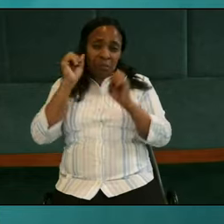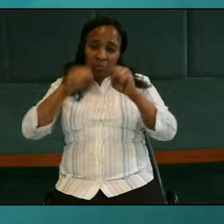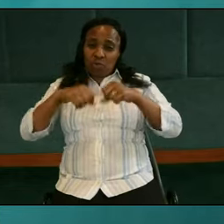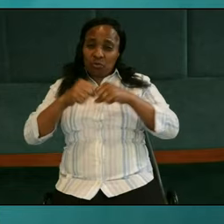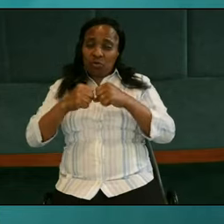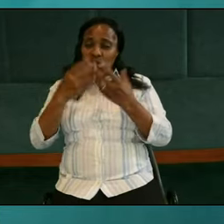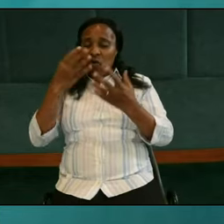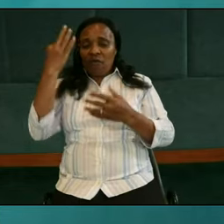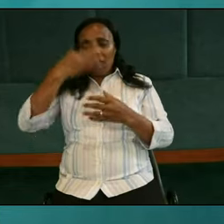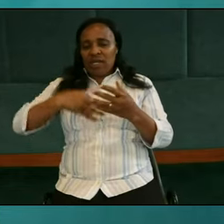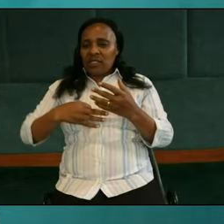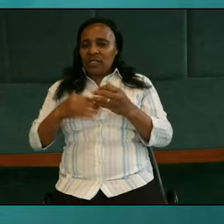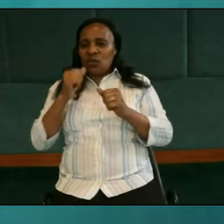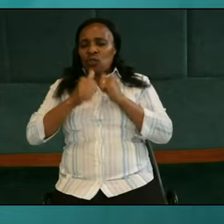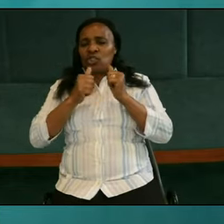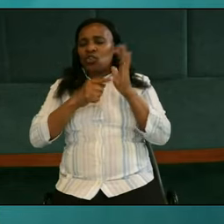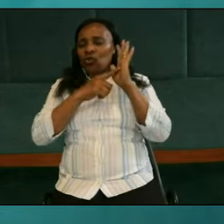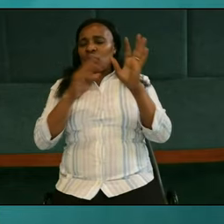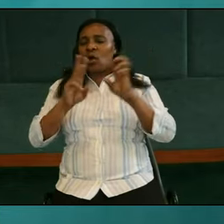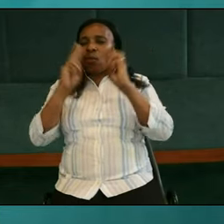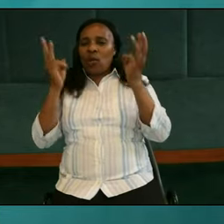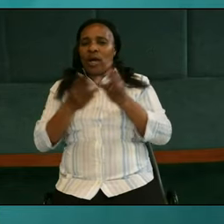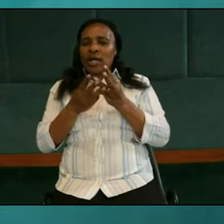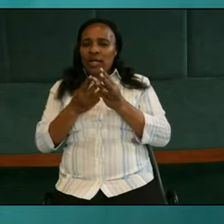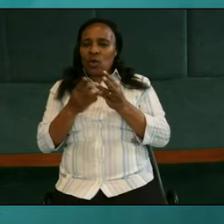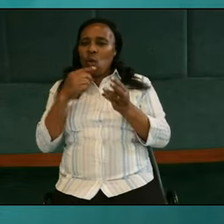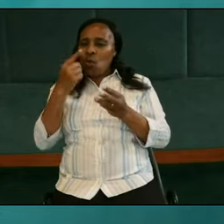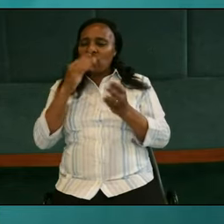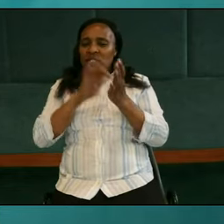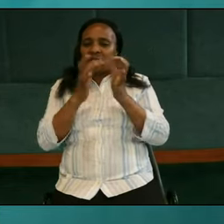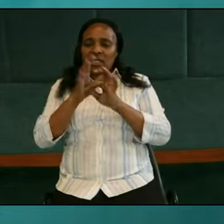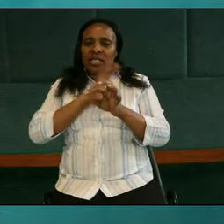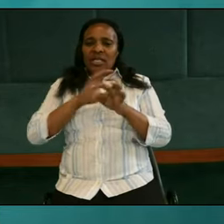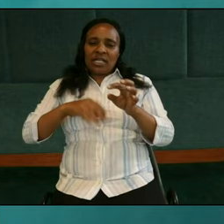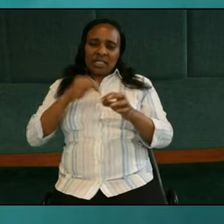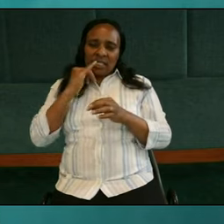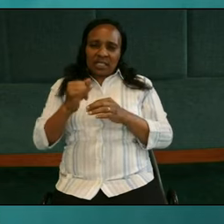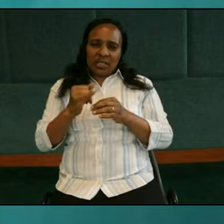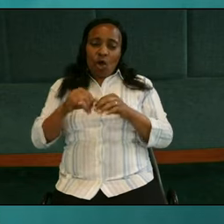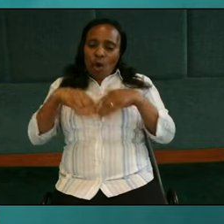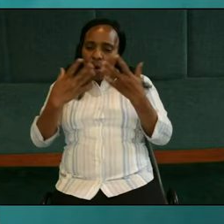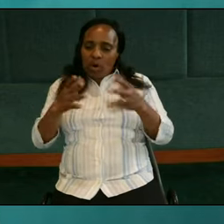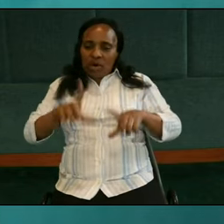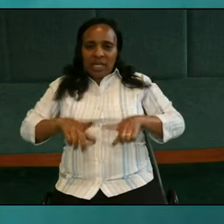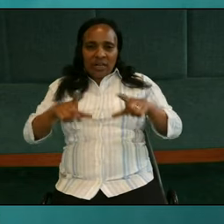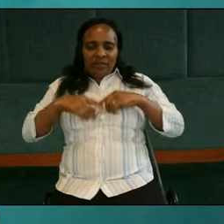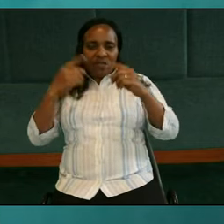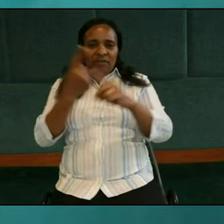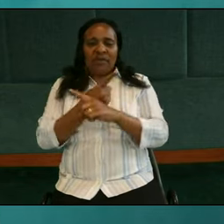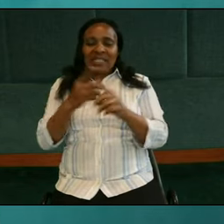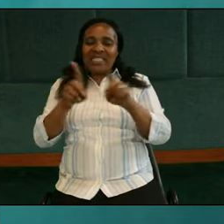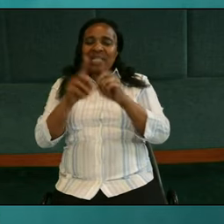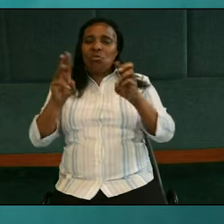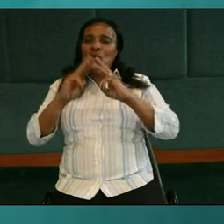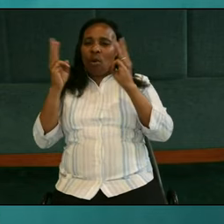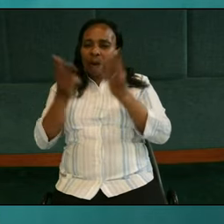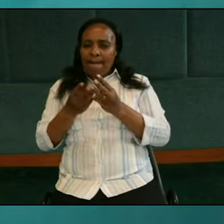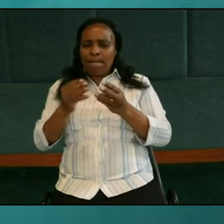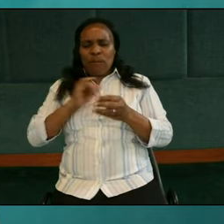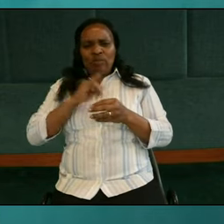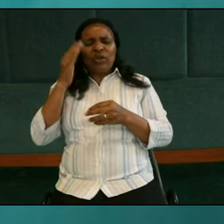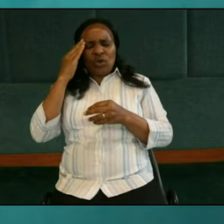could you be the face that has to show the world who Jesus Christ is? Or do you look different or the same as the world around you? I